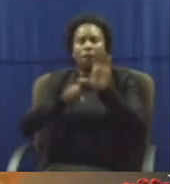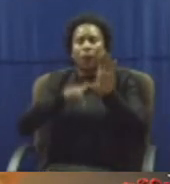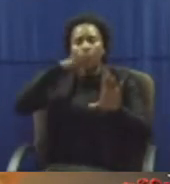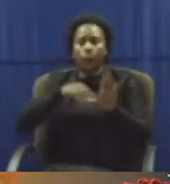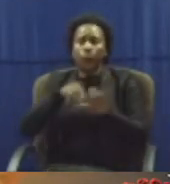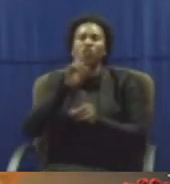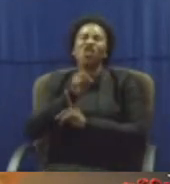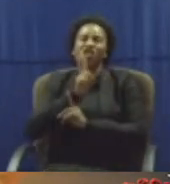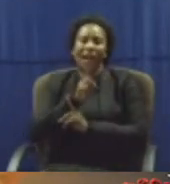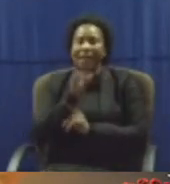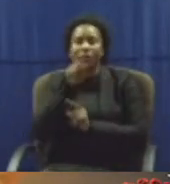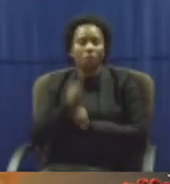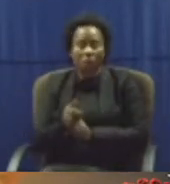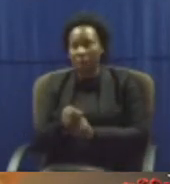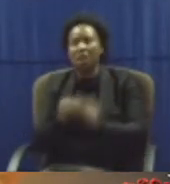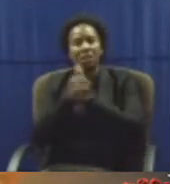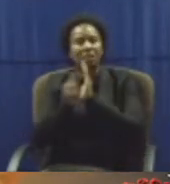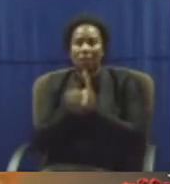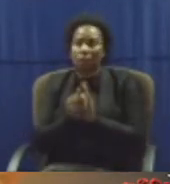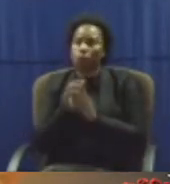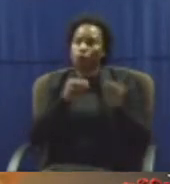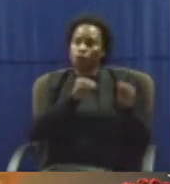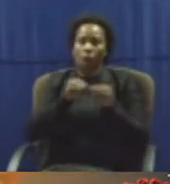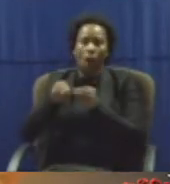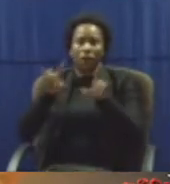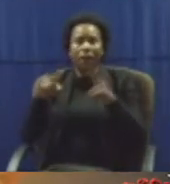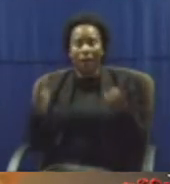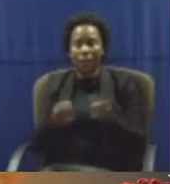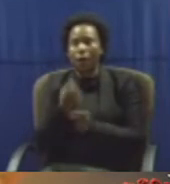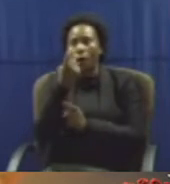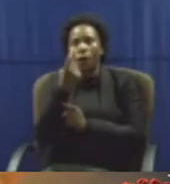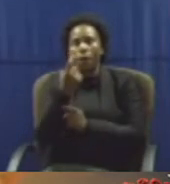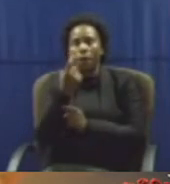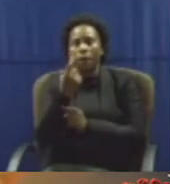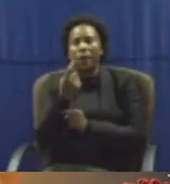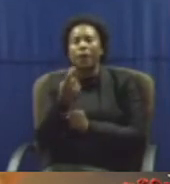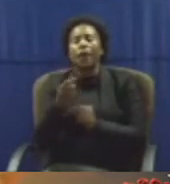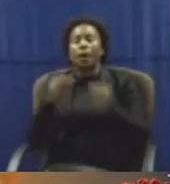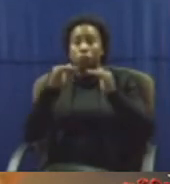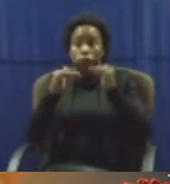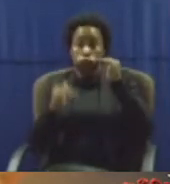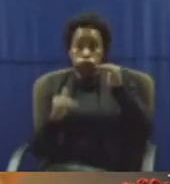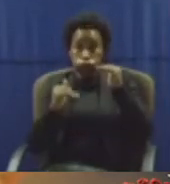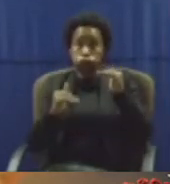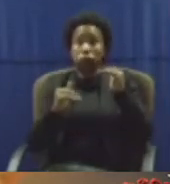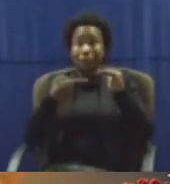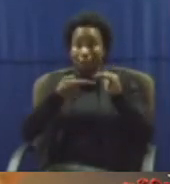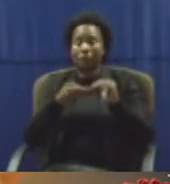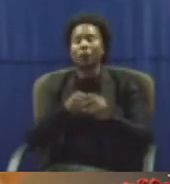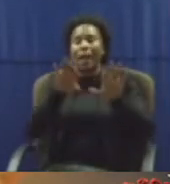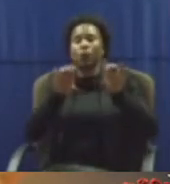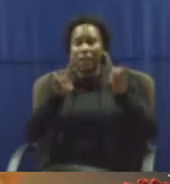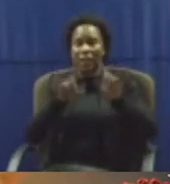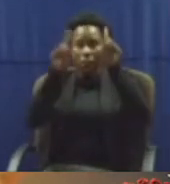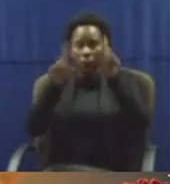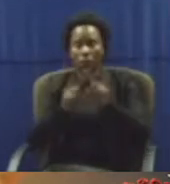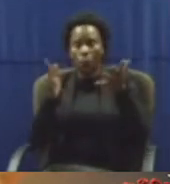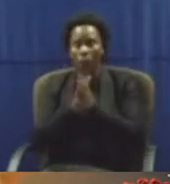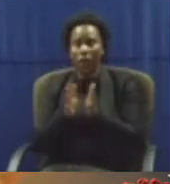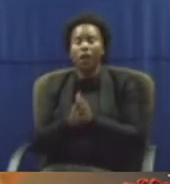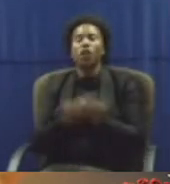quality teaching and skills transfer. This only widens the inequality gap in education, especially where learners in rural and